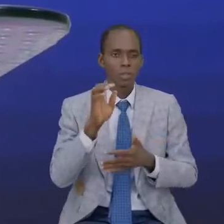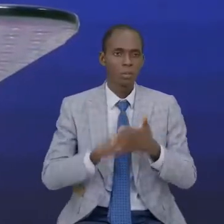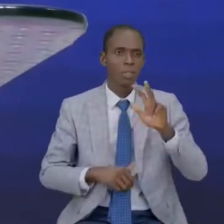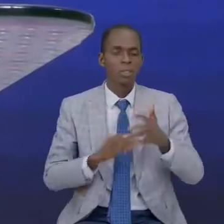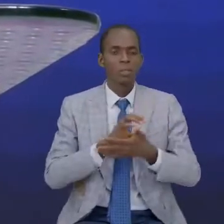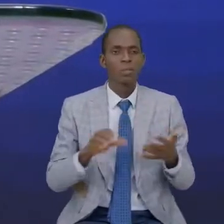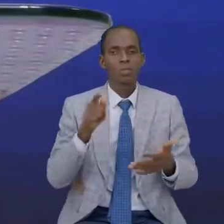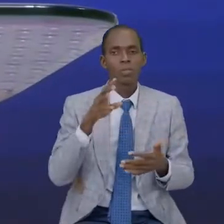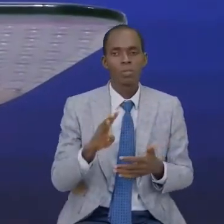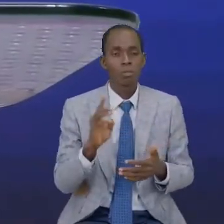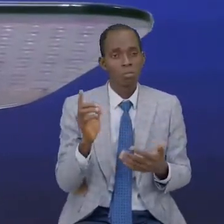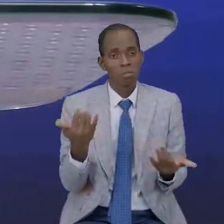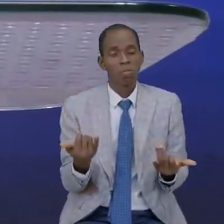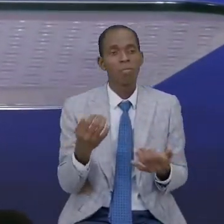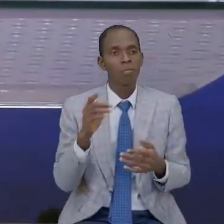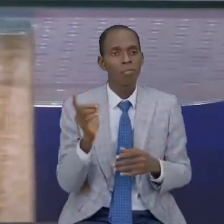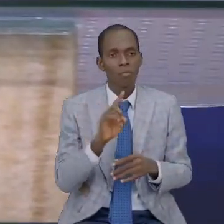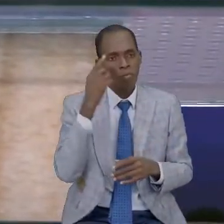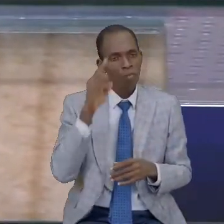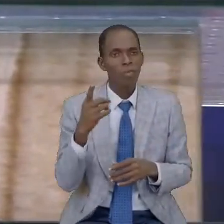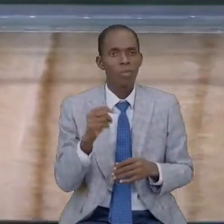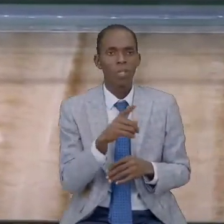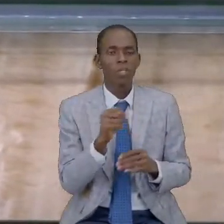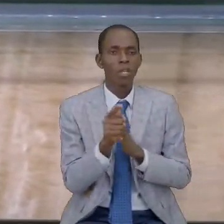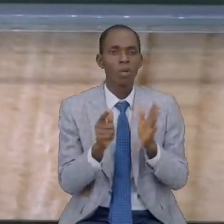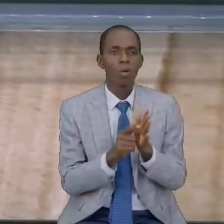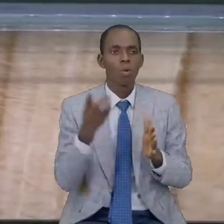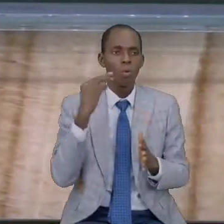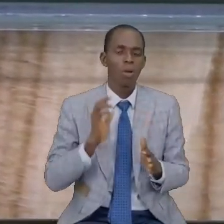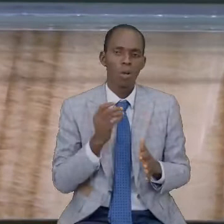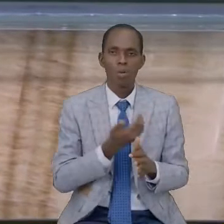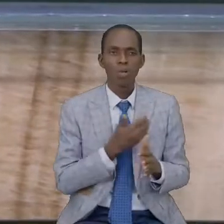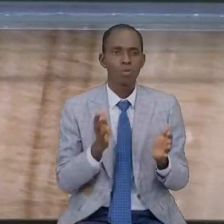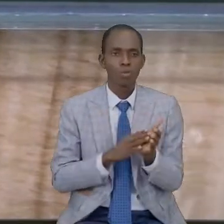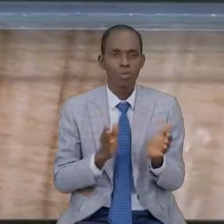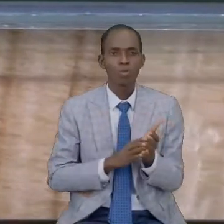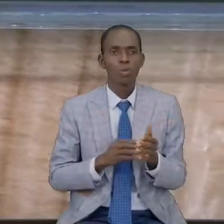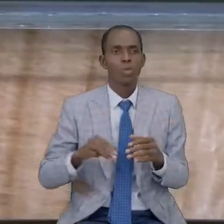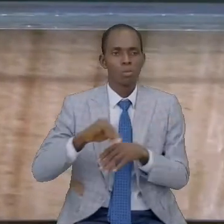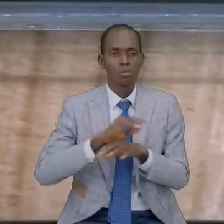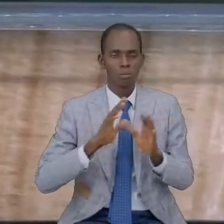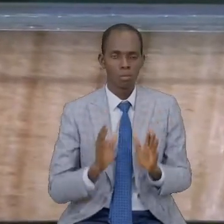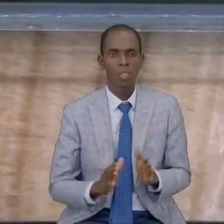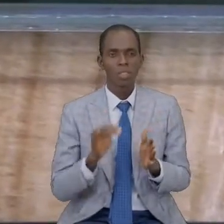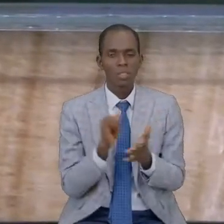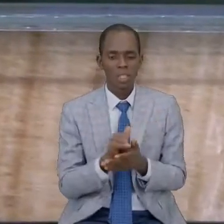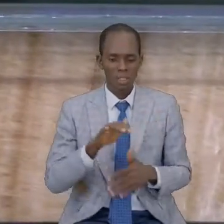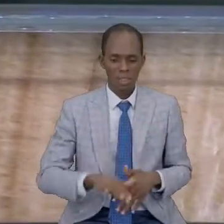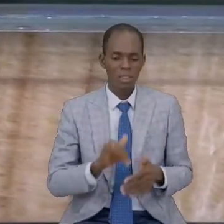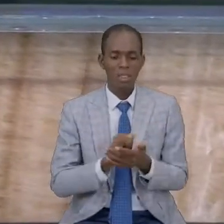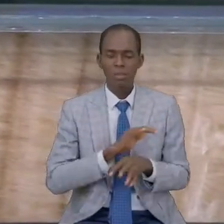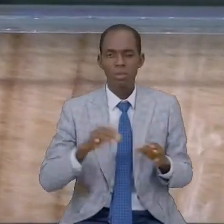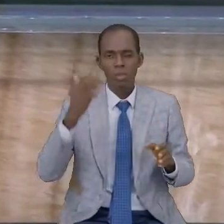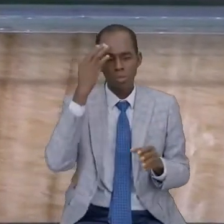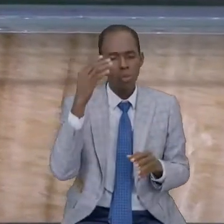24, wherefore the law was our schoolmaster. That child that has not known grace has not